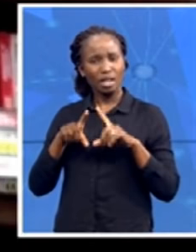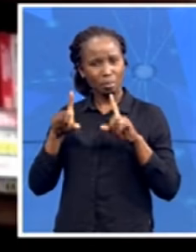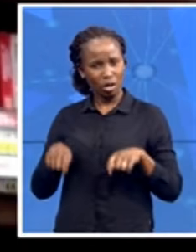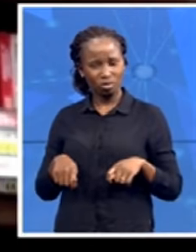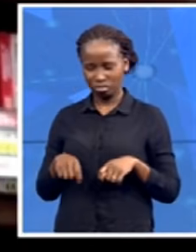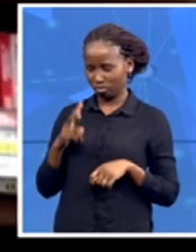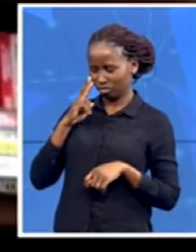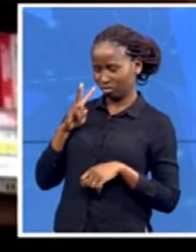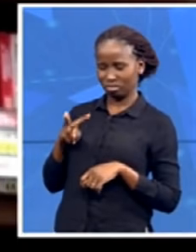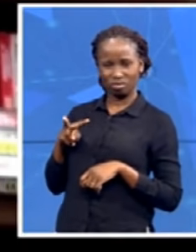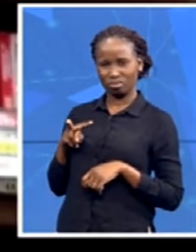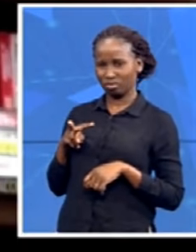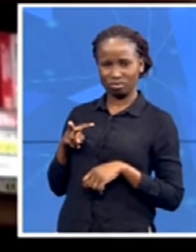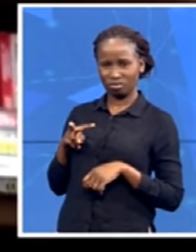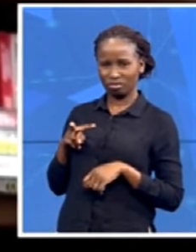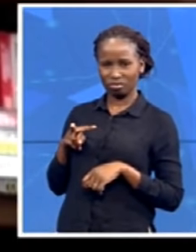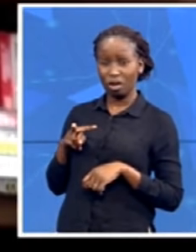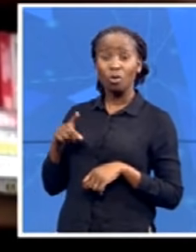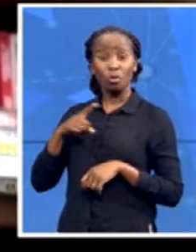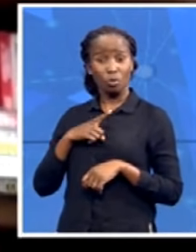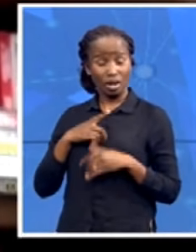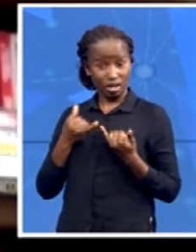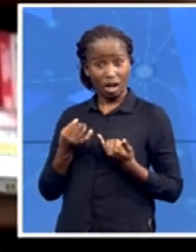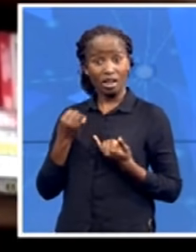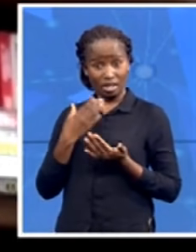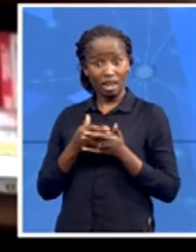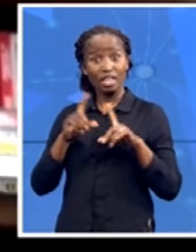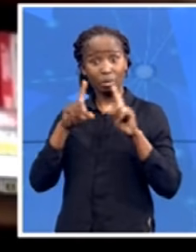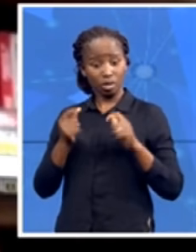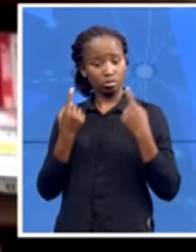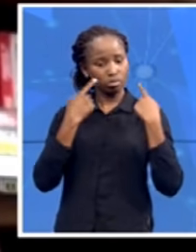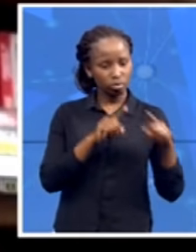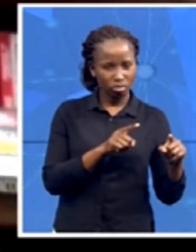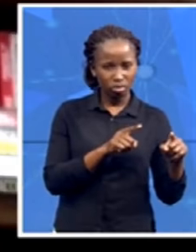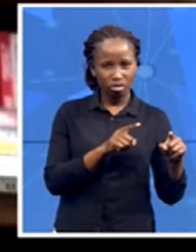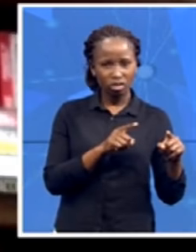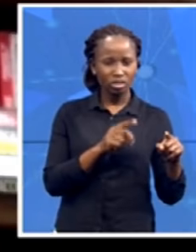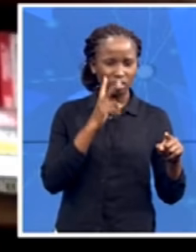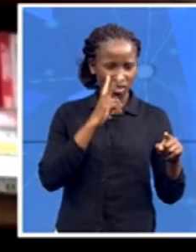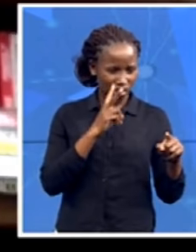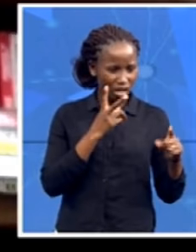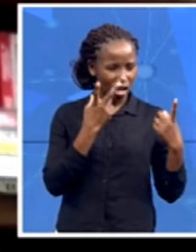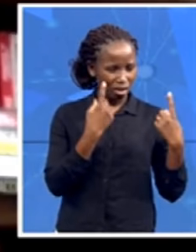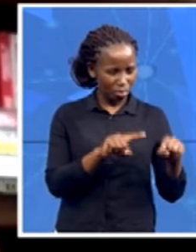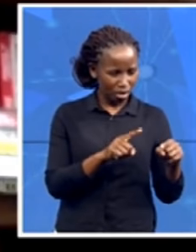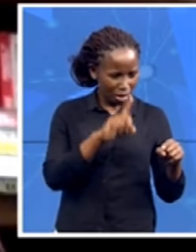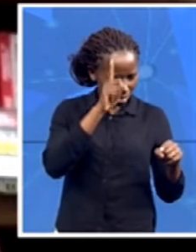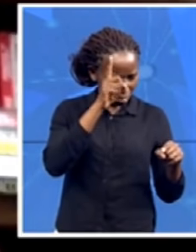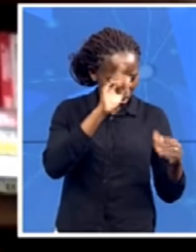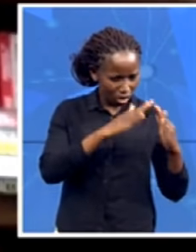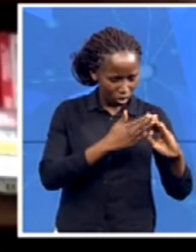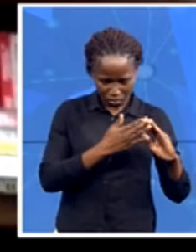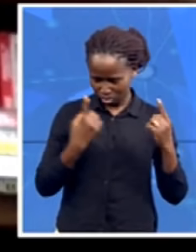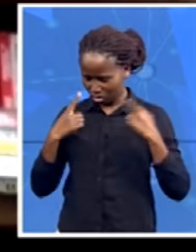are class contradictions. You have another section of the population that is living a